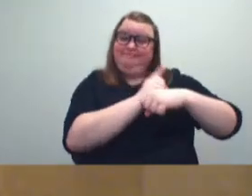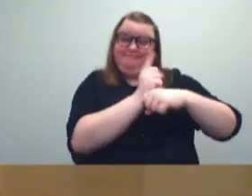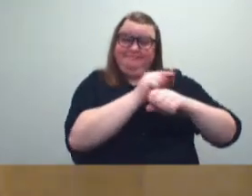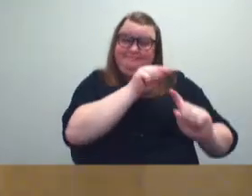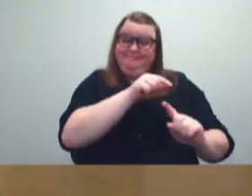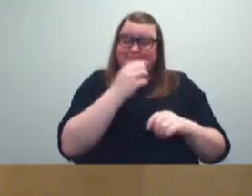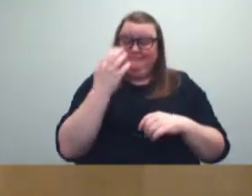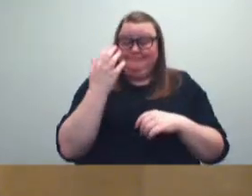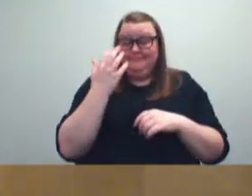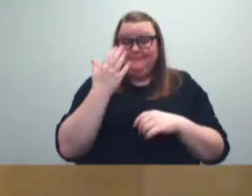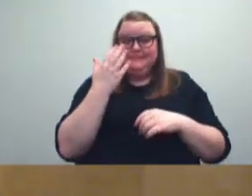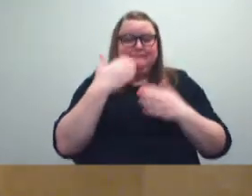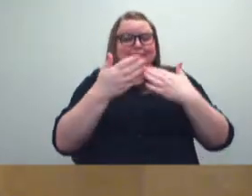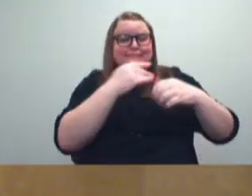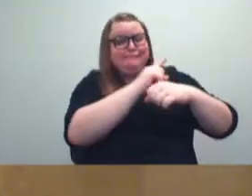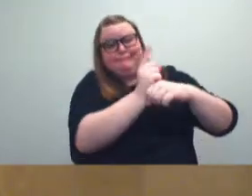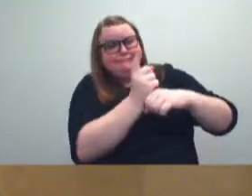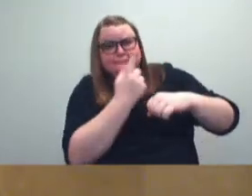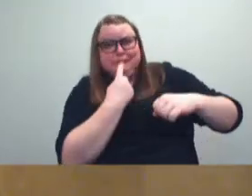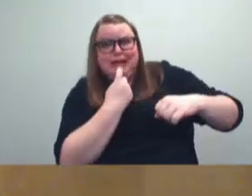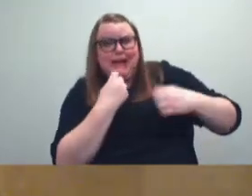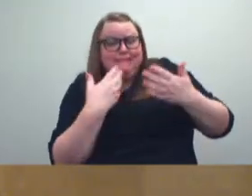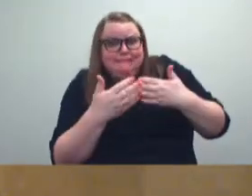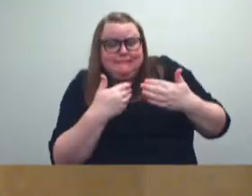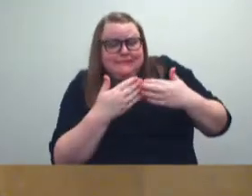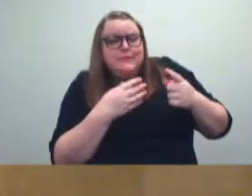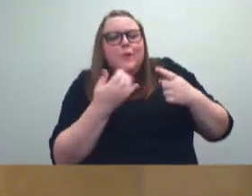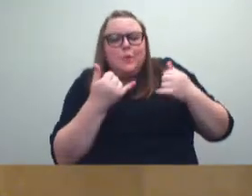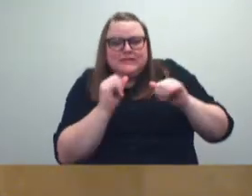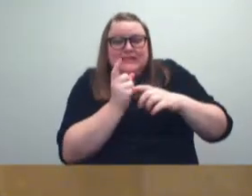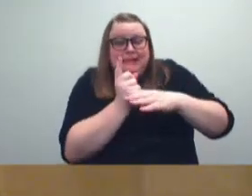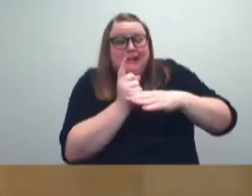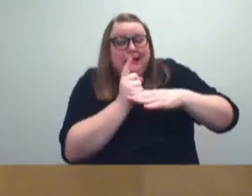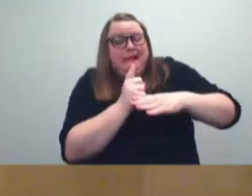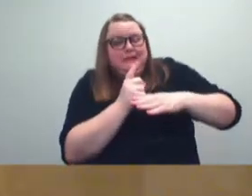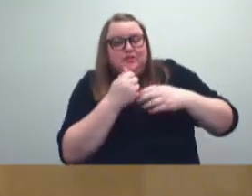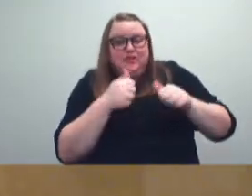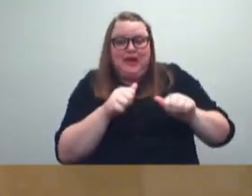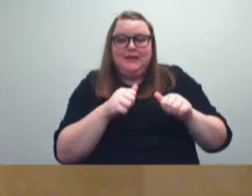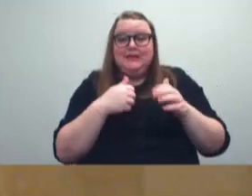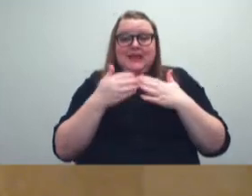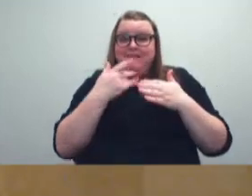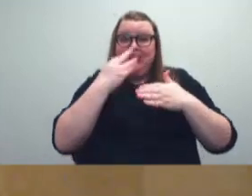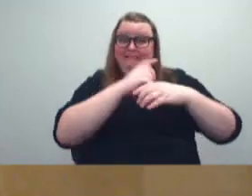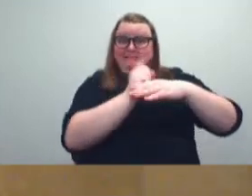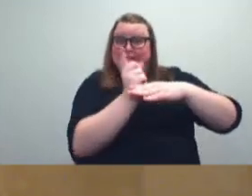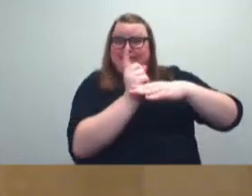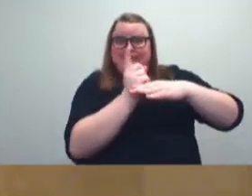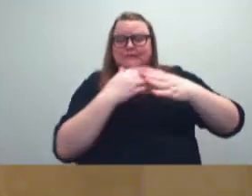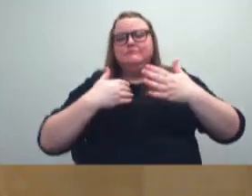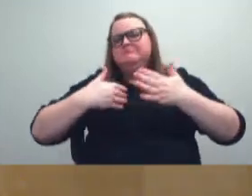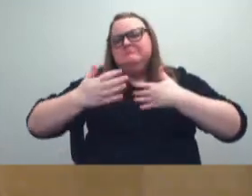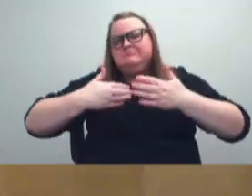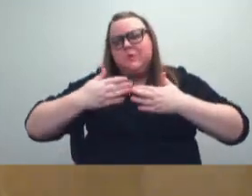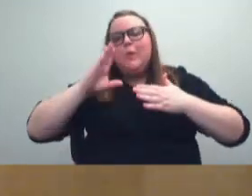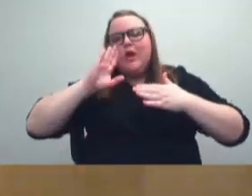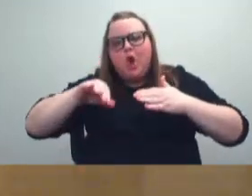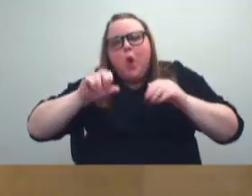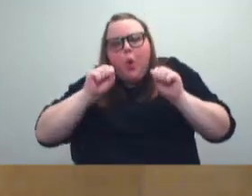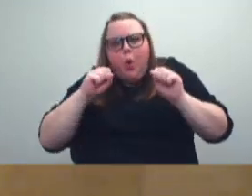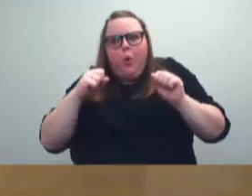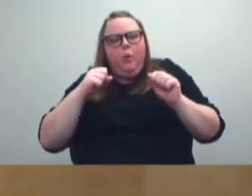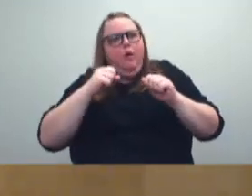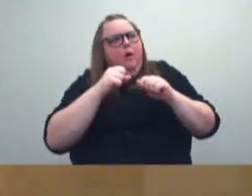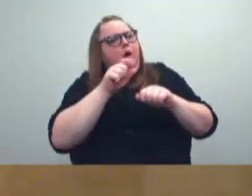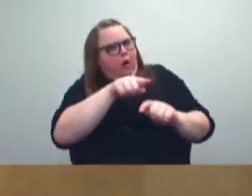red, but the red, we're still moving in the right direction. And even if we're not, we know that we can do a little bit to shift that. And that's all we're